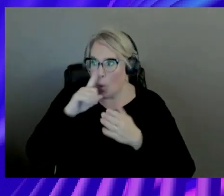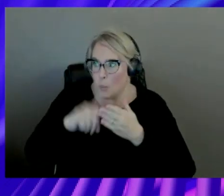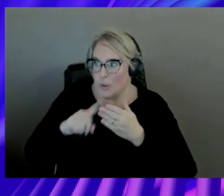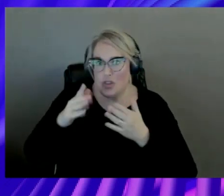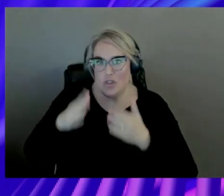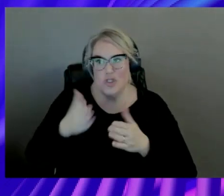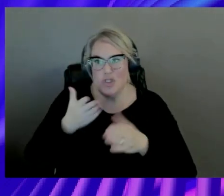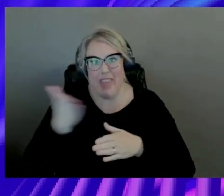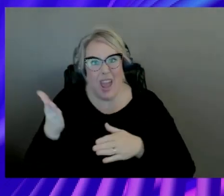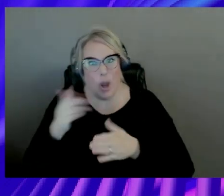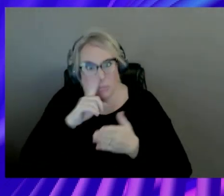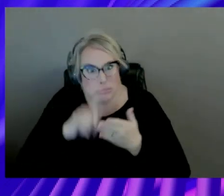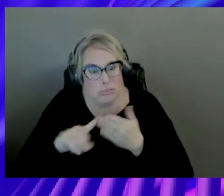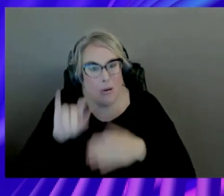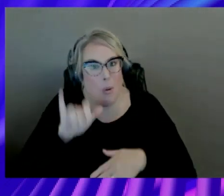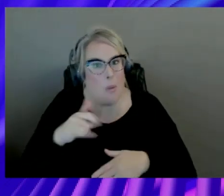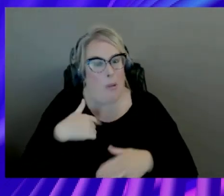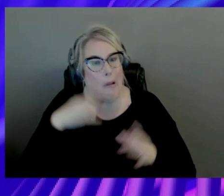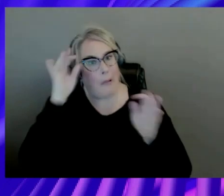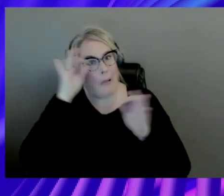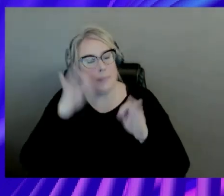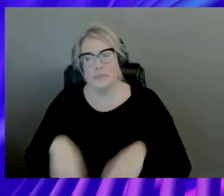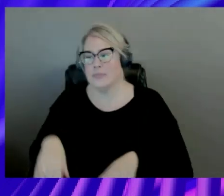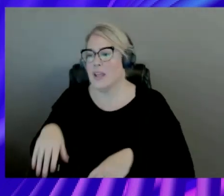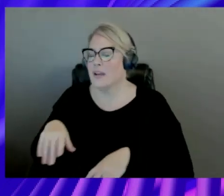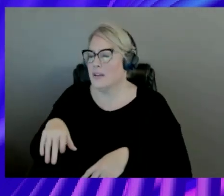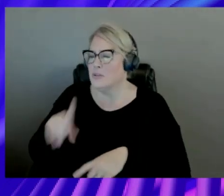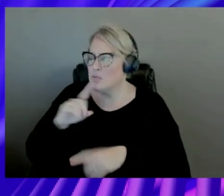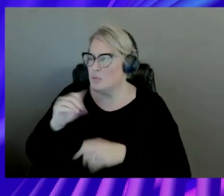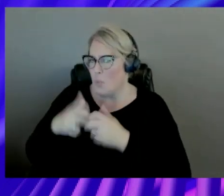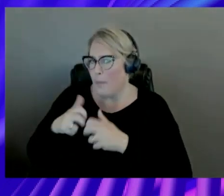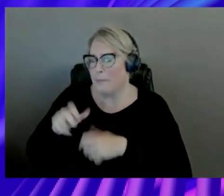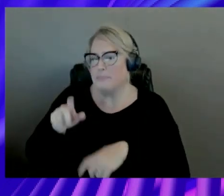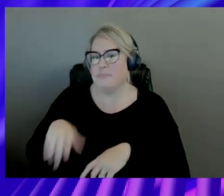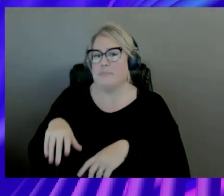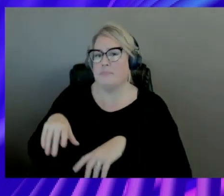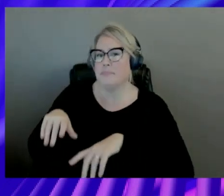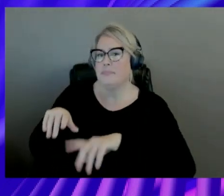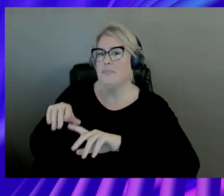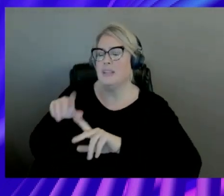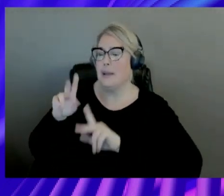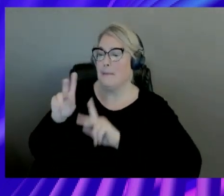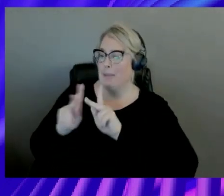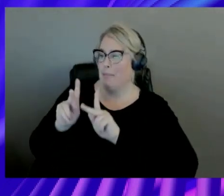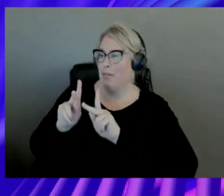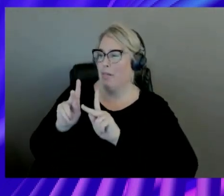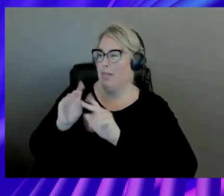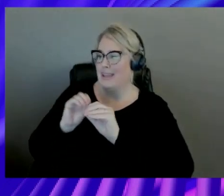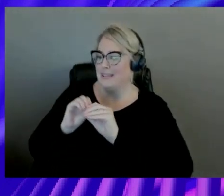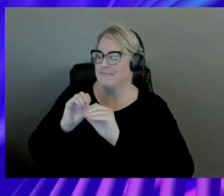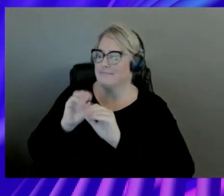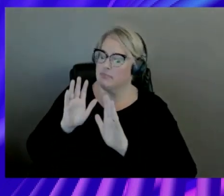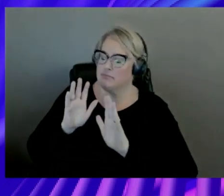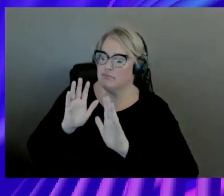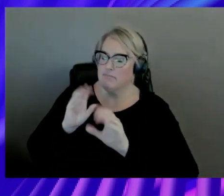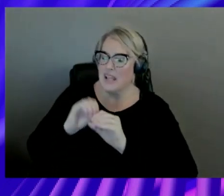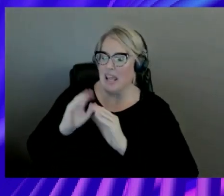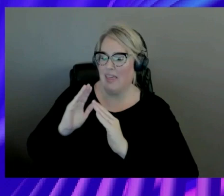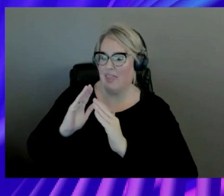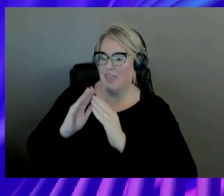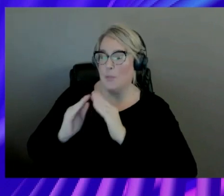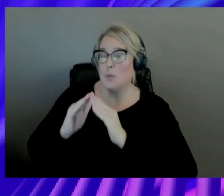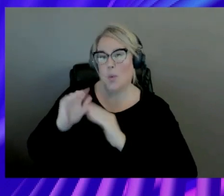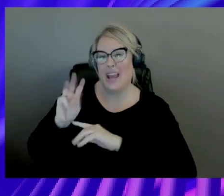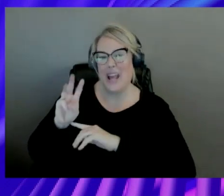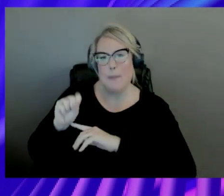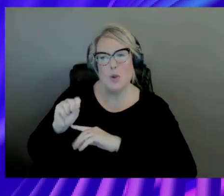minute? Yeah, no problem. A lot of people not in the research community, but in the AWS customer